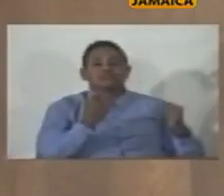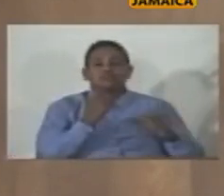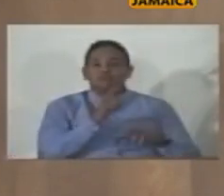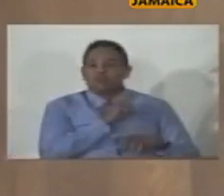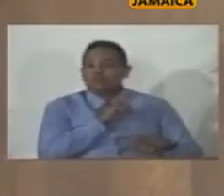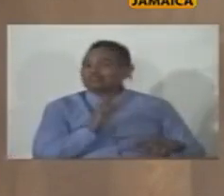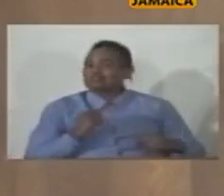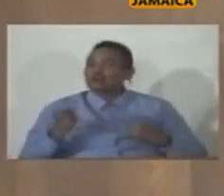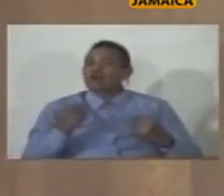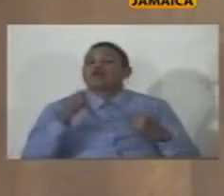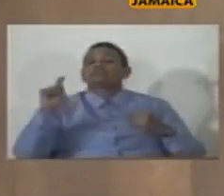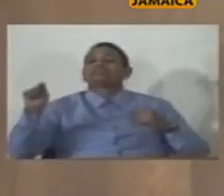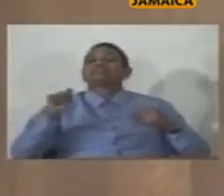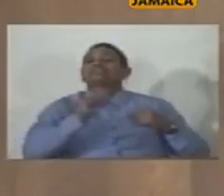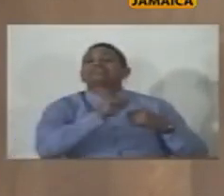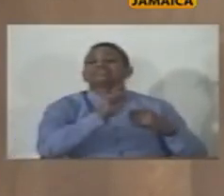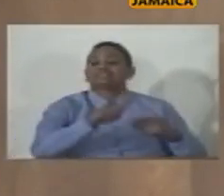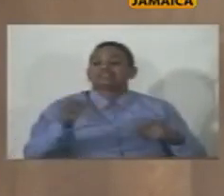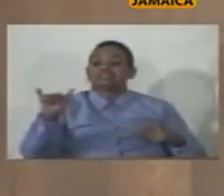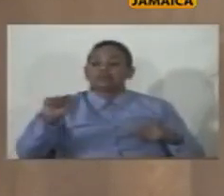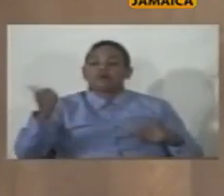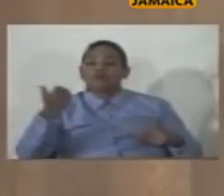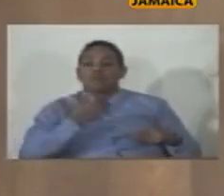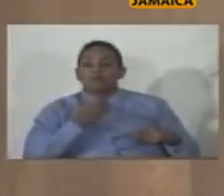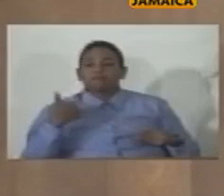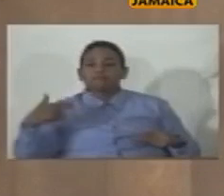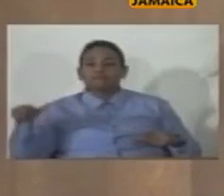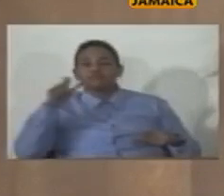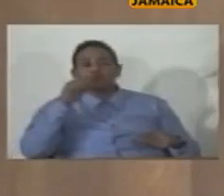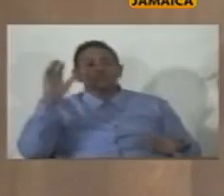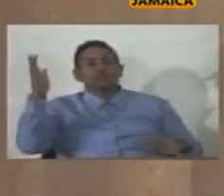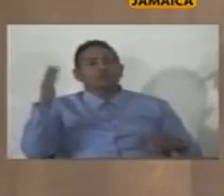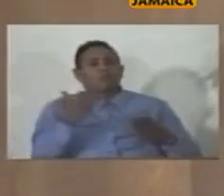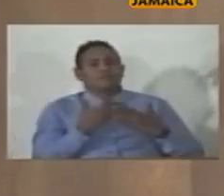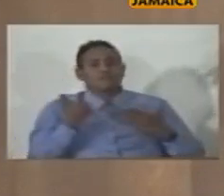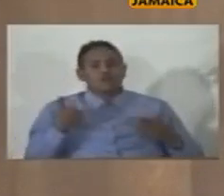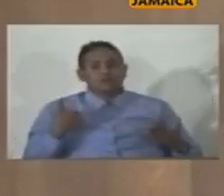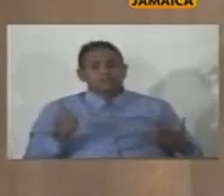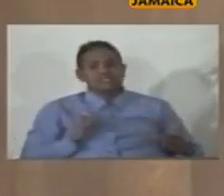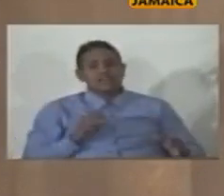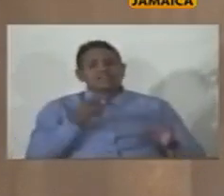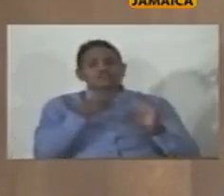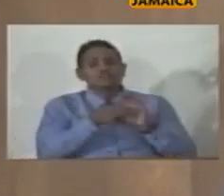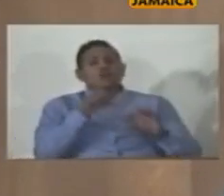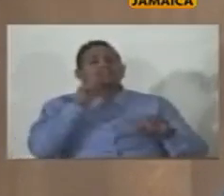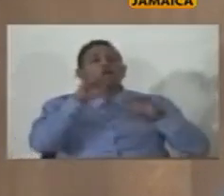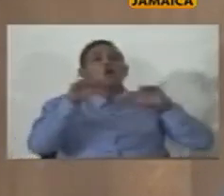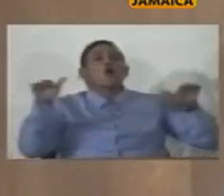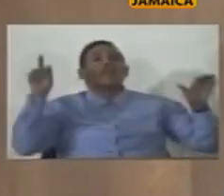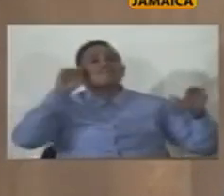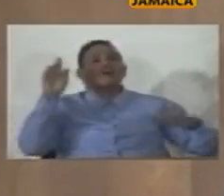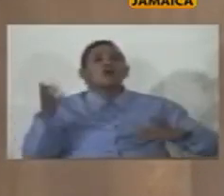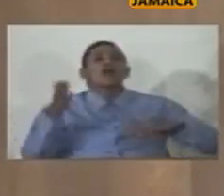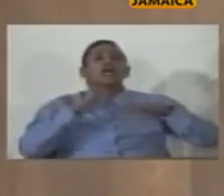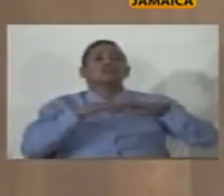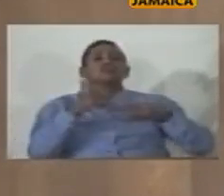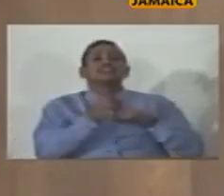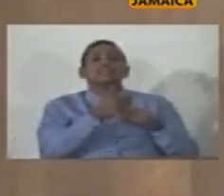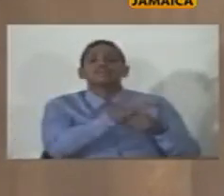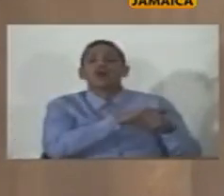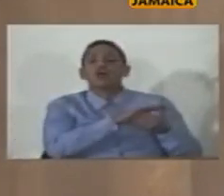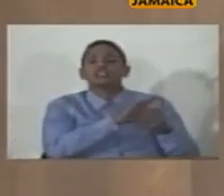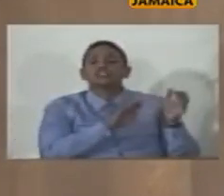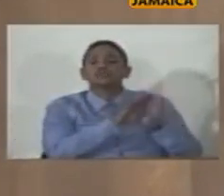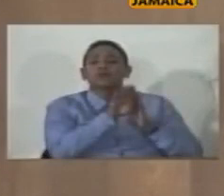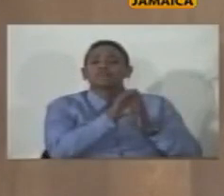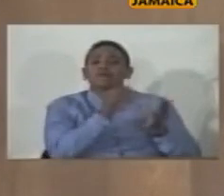Speaker, like my other colleagues who spoke before me, I join in the call for an increase in the Constituency Development